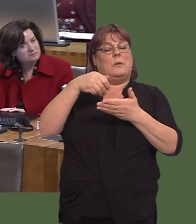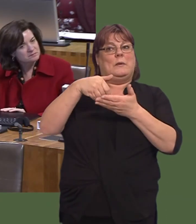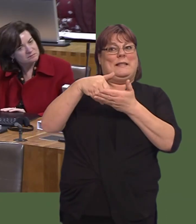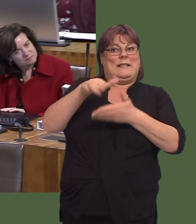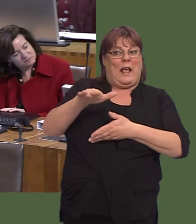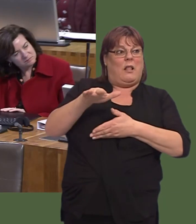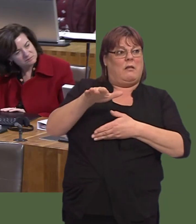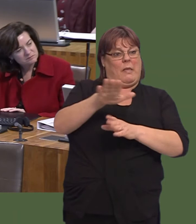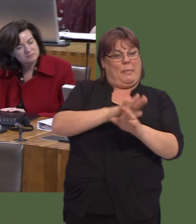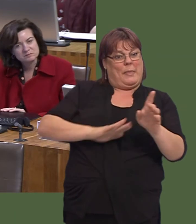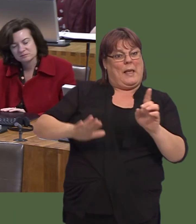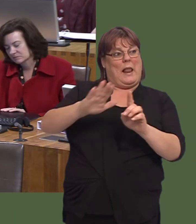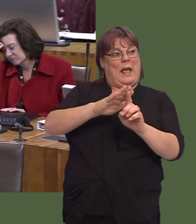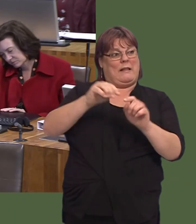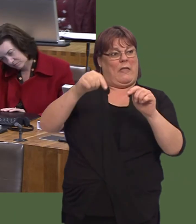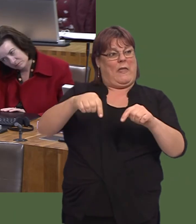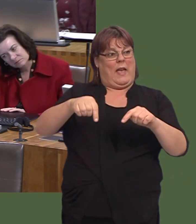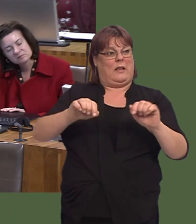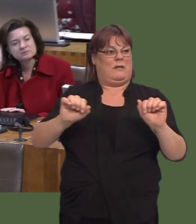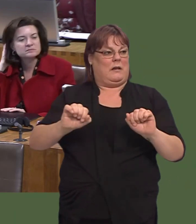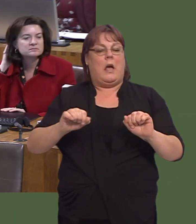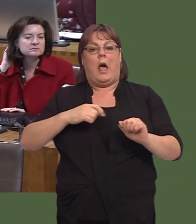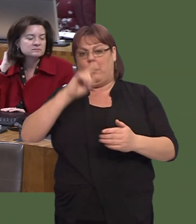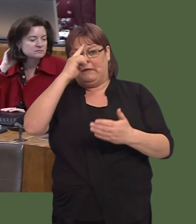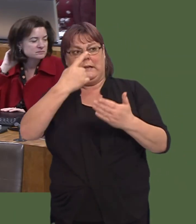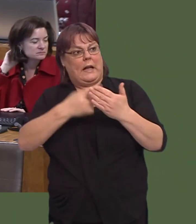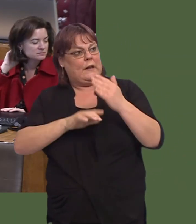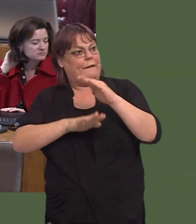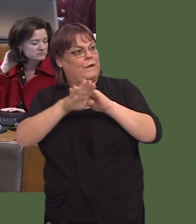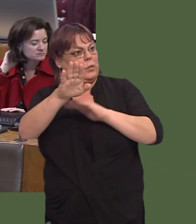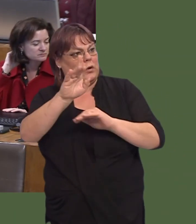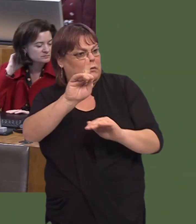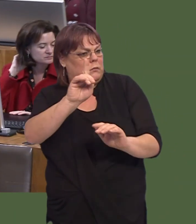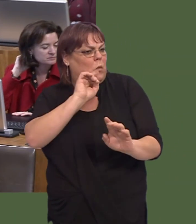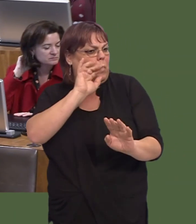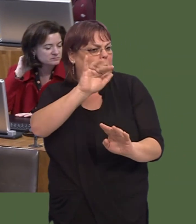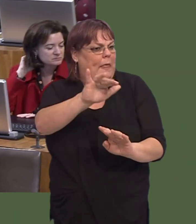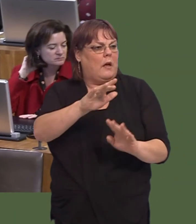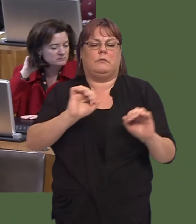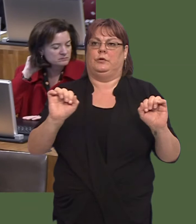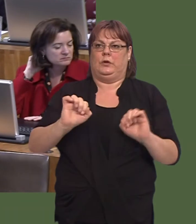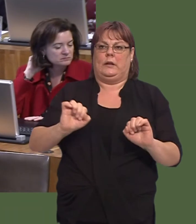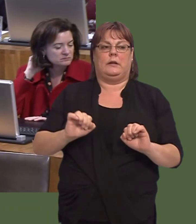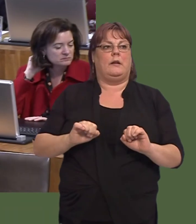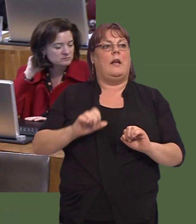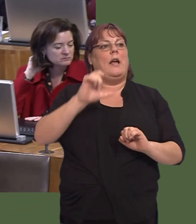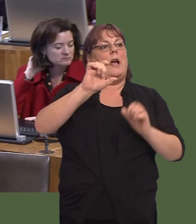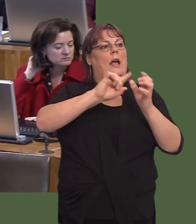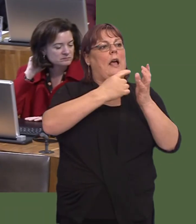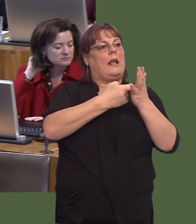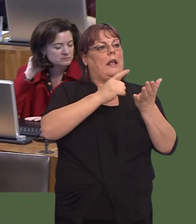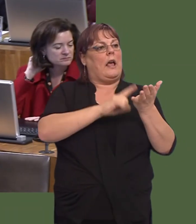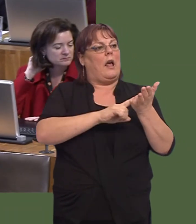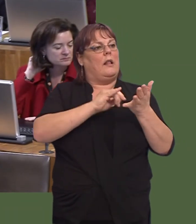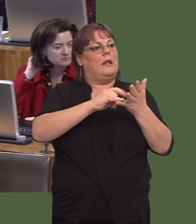no decision on the future of the site has been made. I can say that a letter was written by Carl